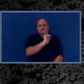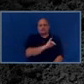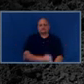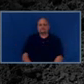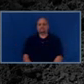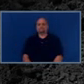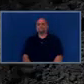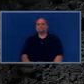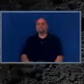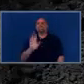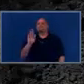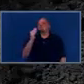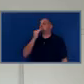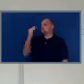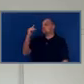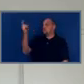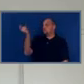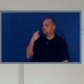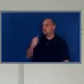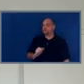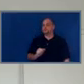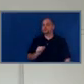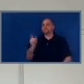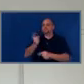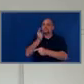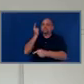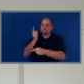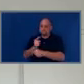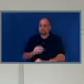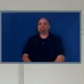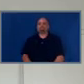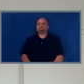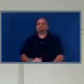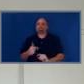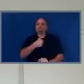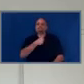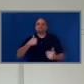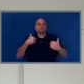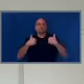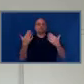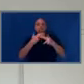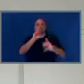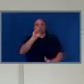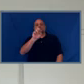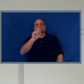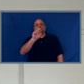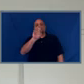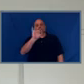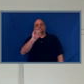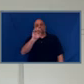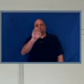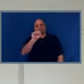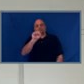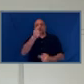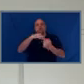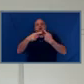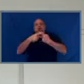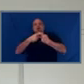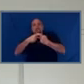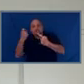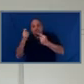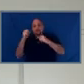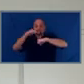Yeah, that's a really good question, Lauren. So you're right. We do have meteorites that come from asteroids in our sample collections on